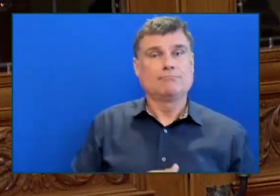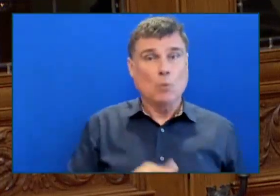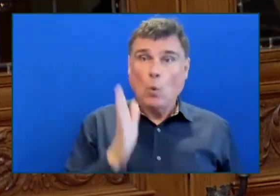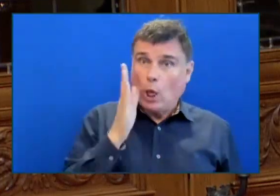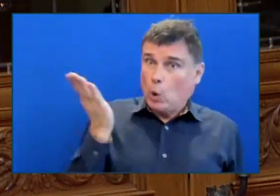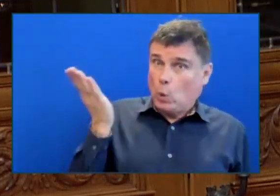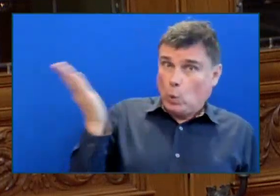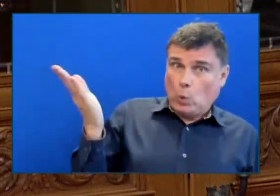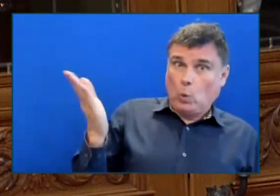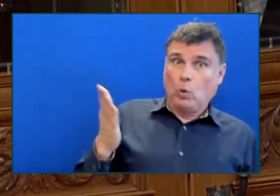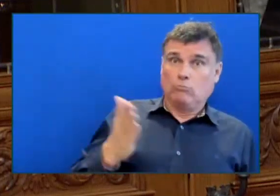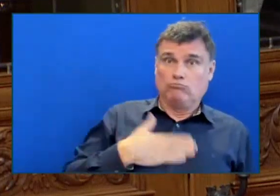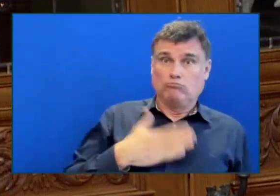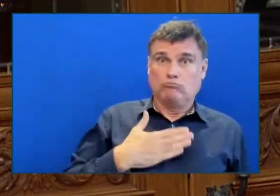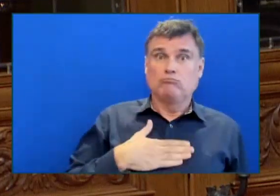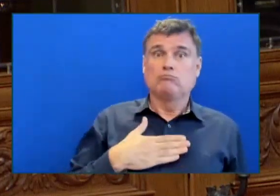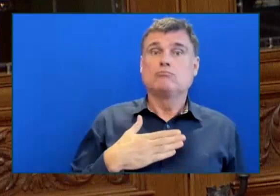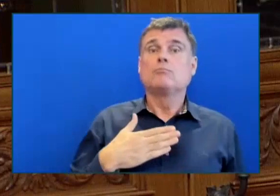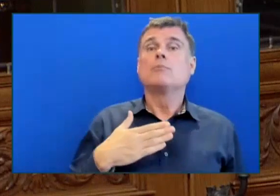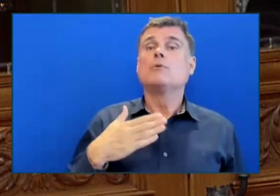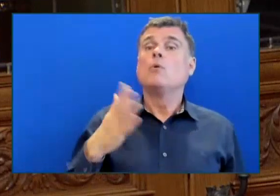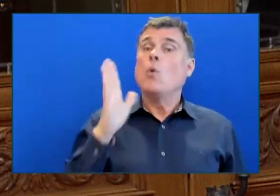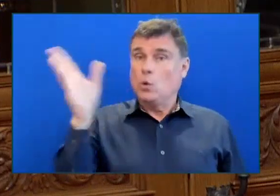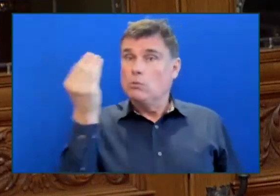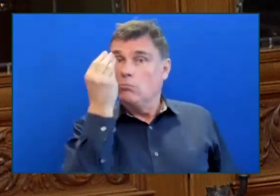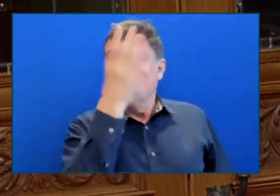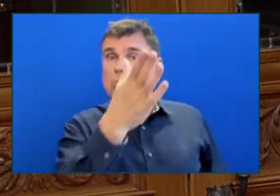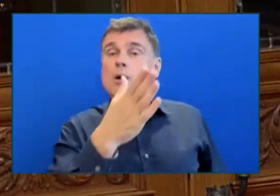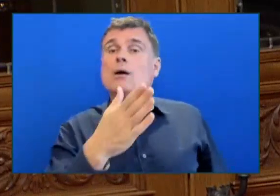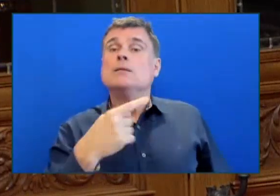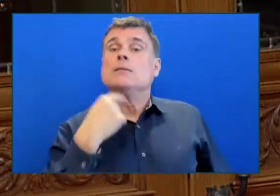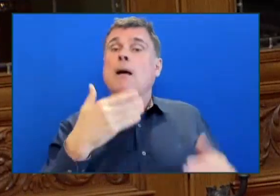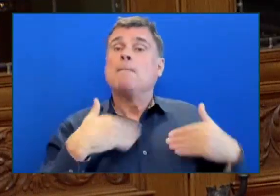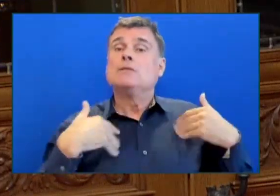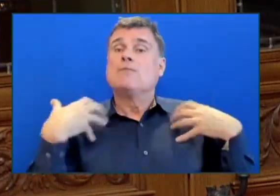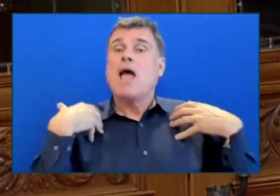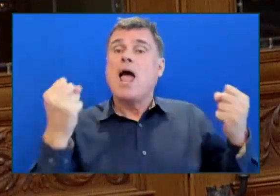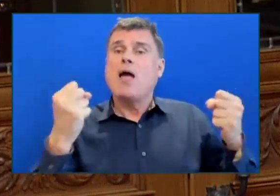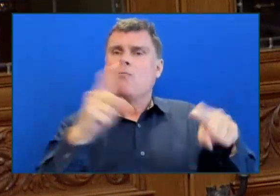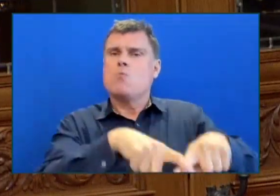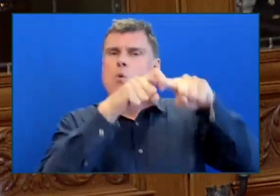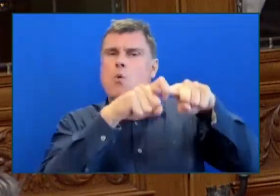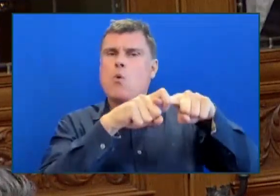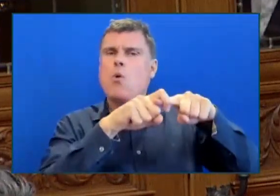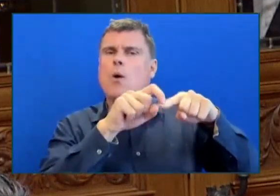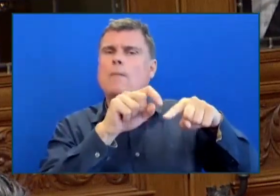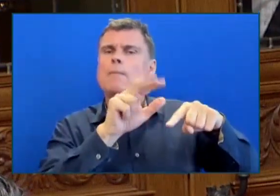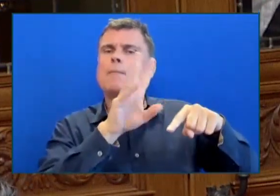and comprehensive engagement with healthcare professionals across BC has been undertaken?